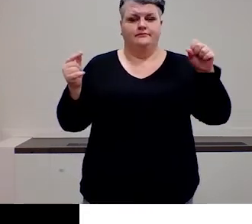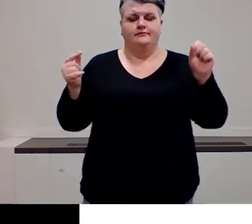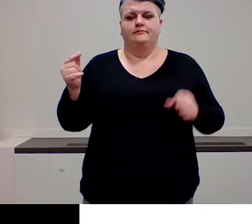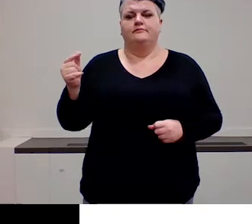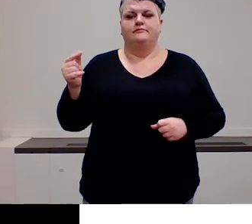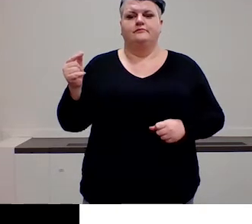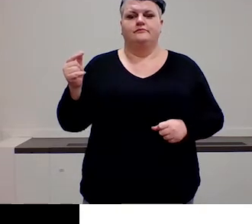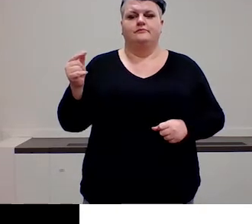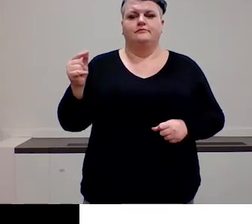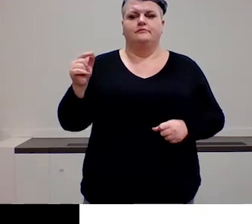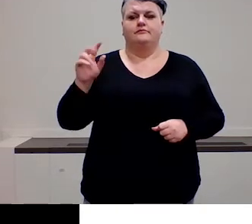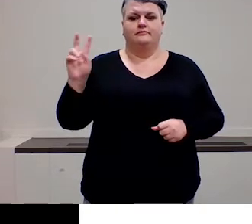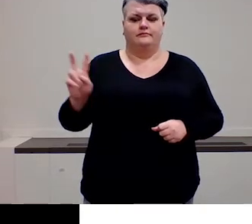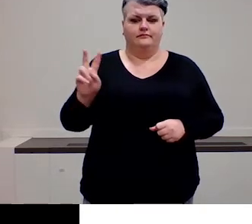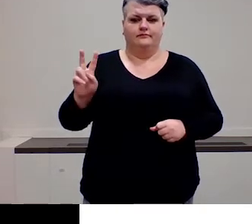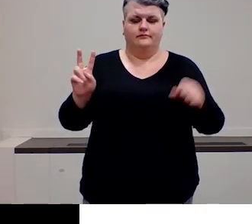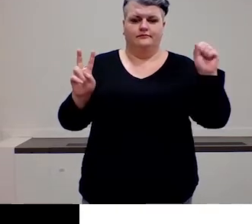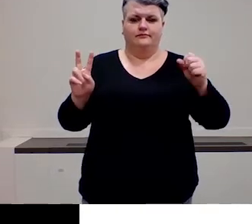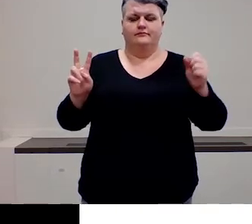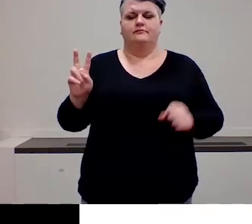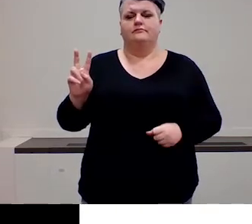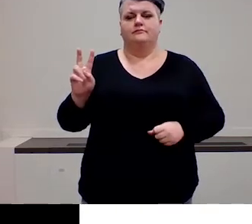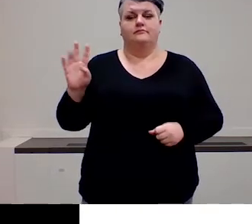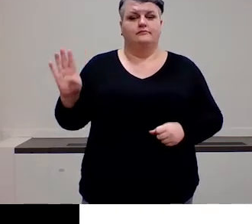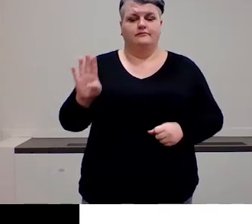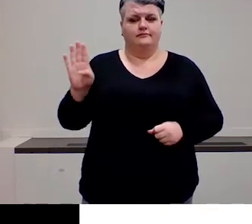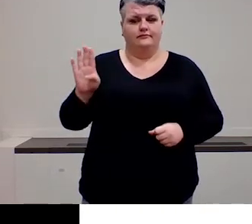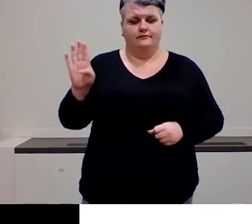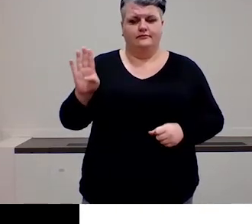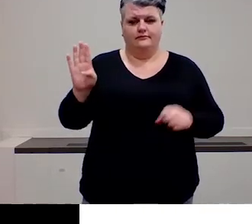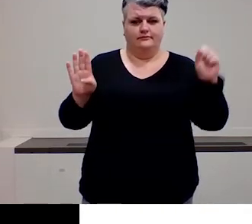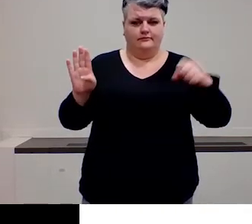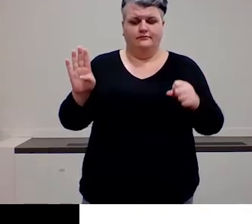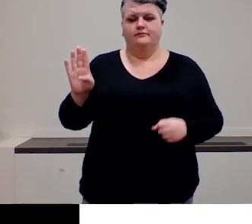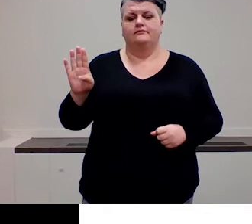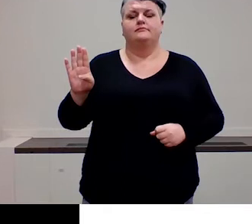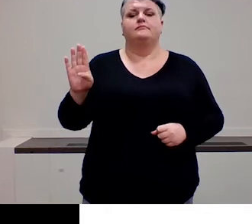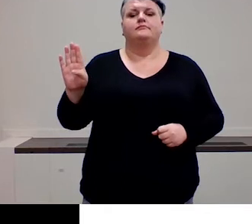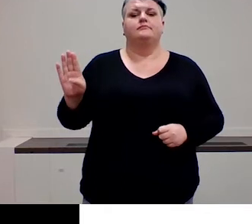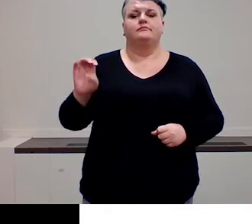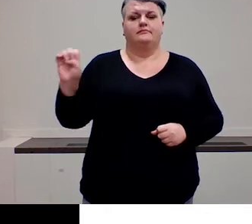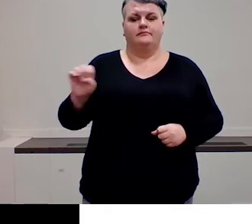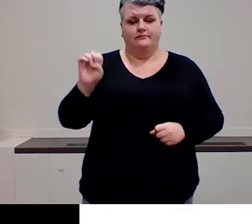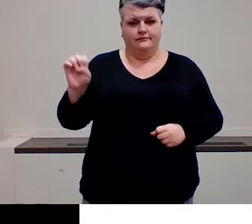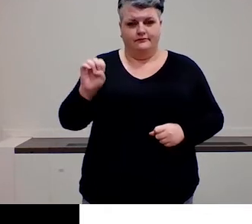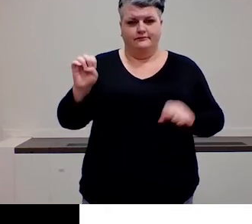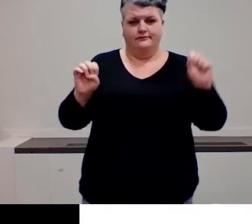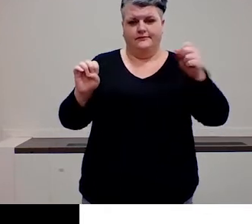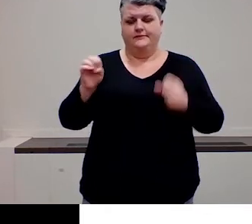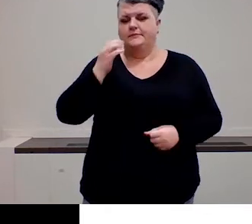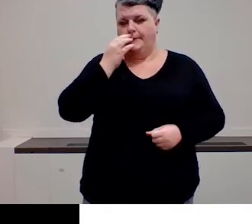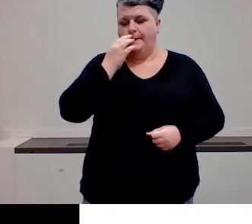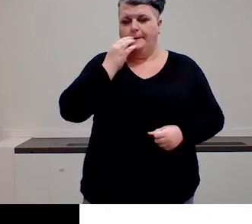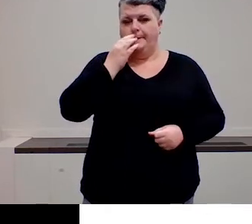Yes. Mrs. Varwig, Yes. Ms. Barnes, Yes. Mrs. Eichenberg.